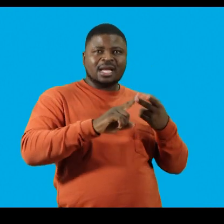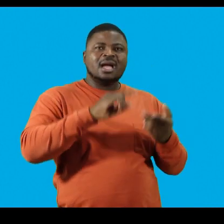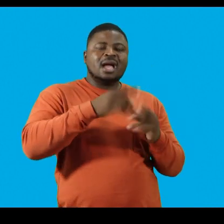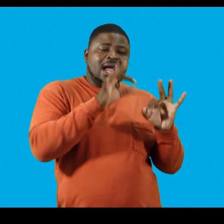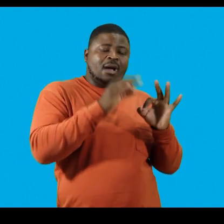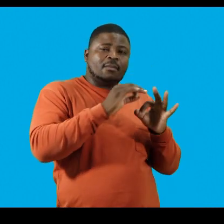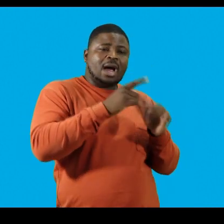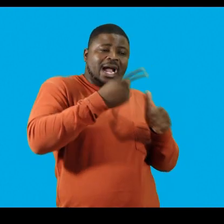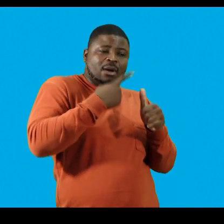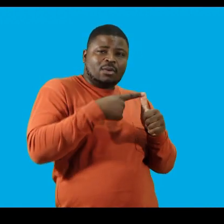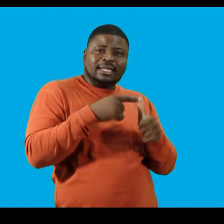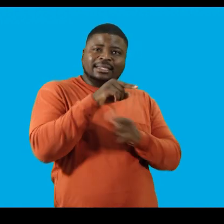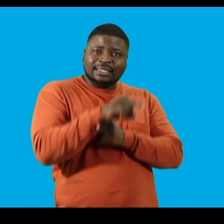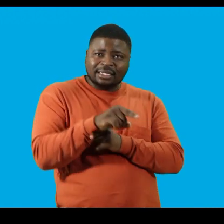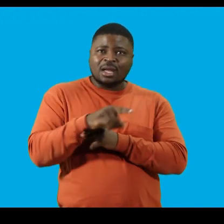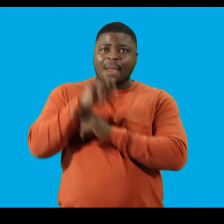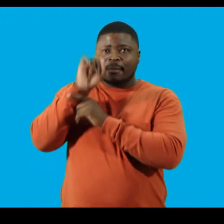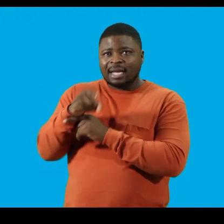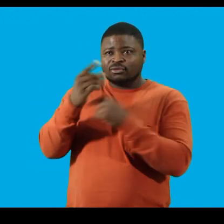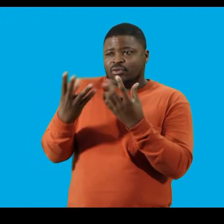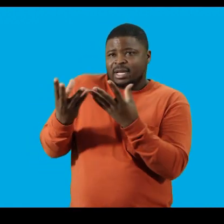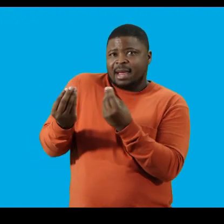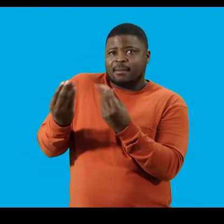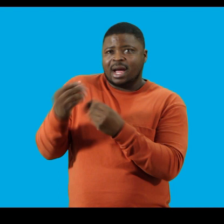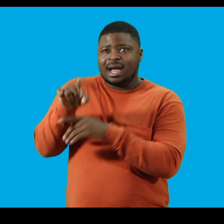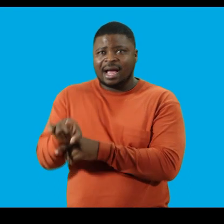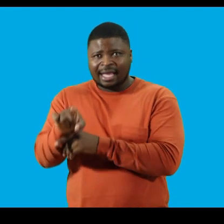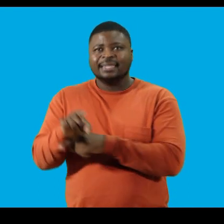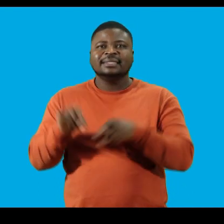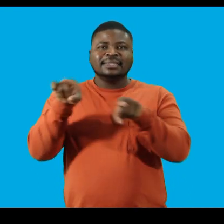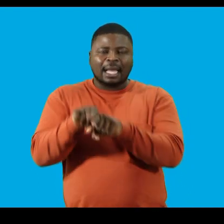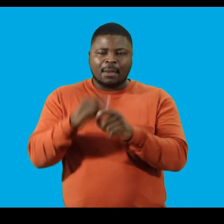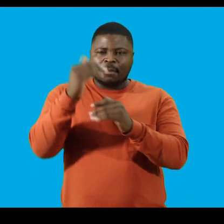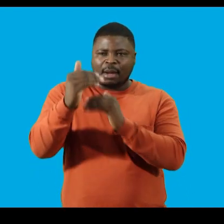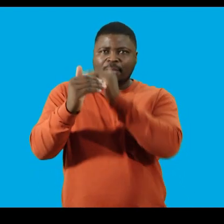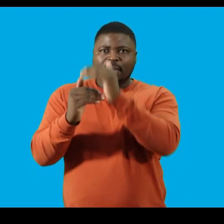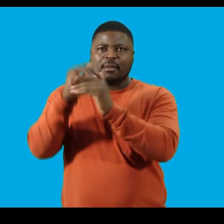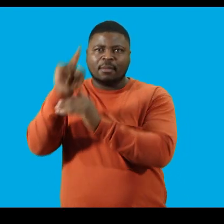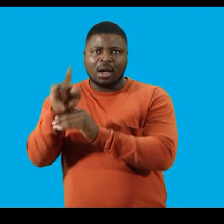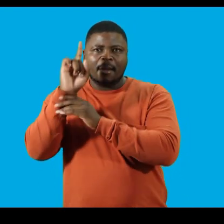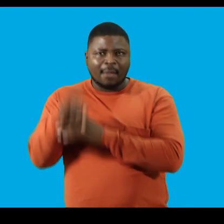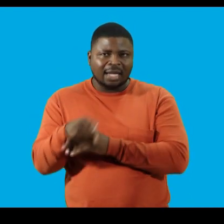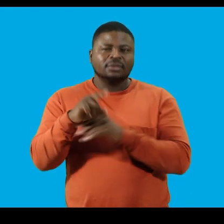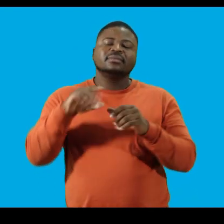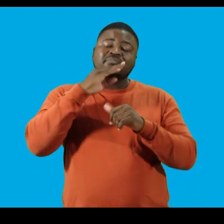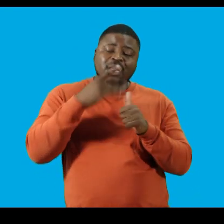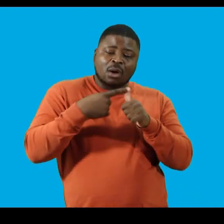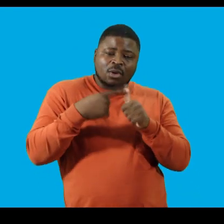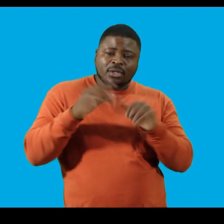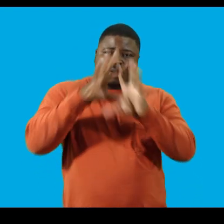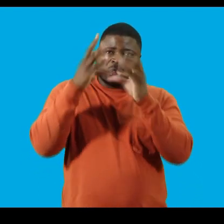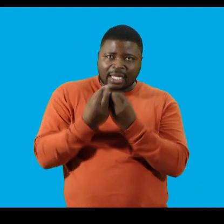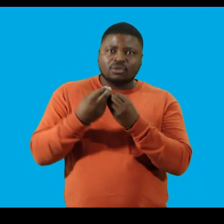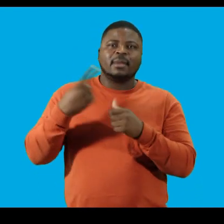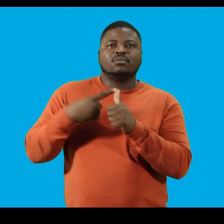to give your answer as a numerical answer, and then remember always to show all